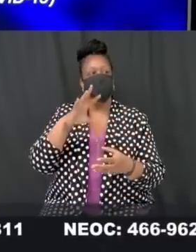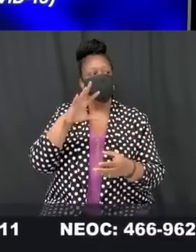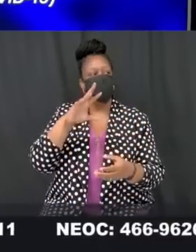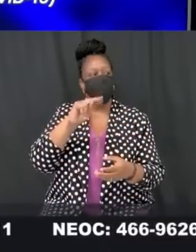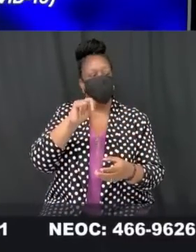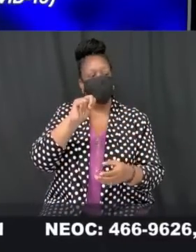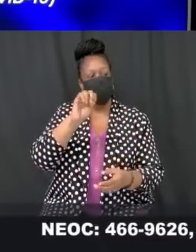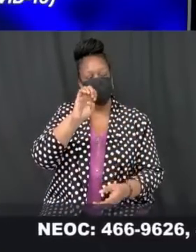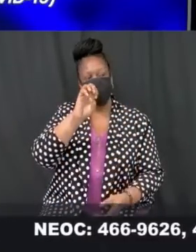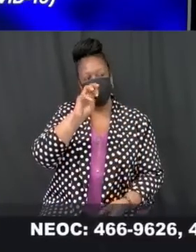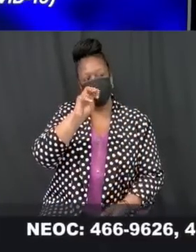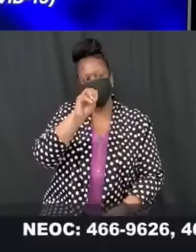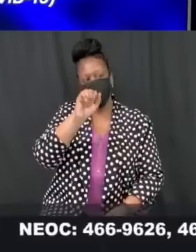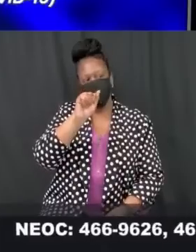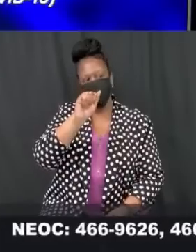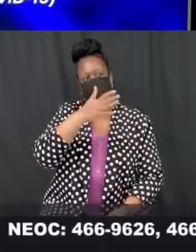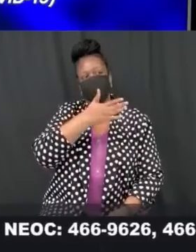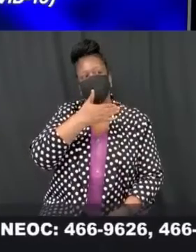presentation.